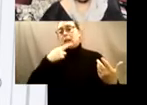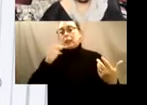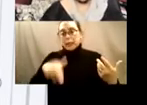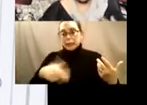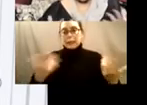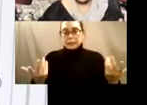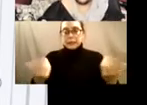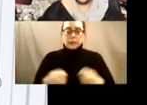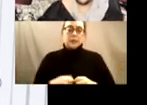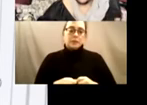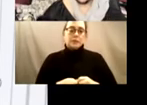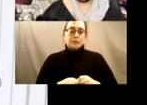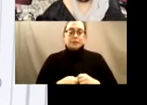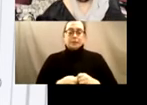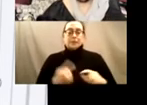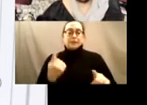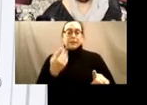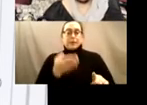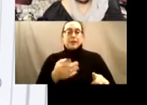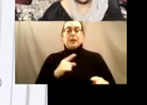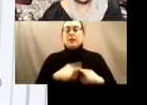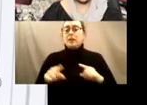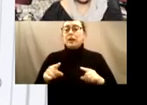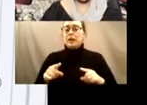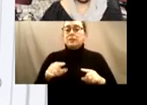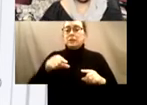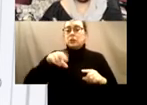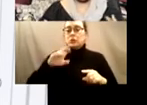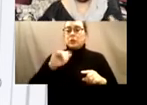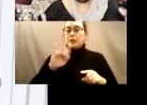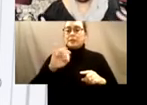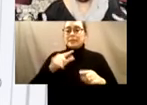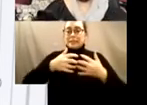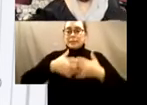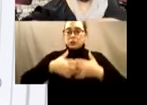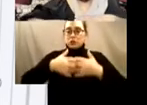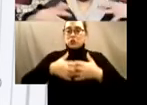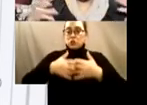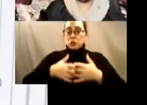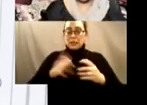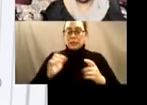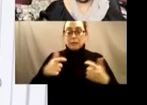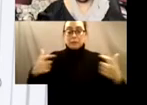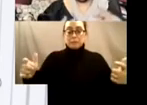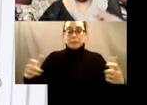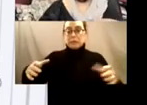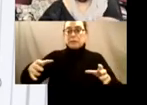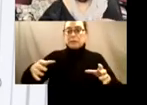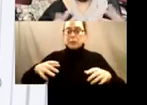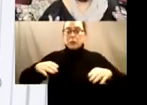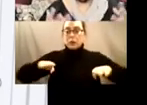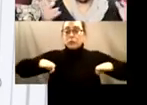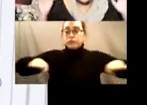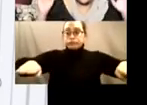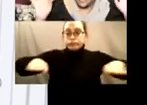And something like this, so this is a quilting machine, a free motion quilting machine, and something like this, which holds a lot more and can do a